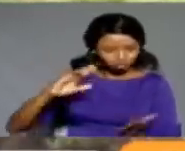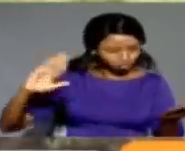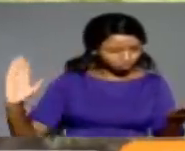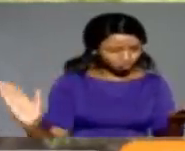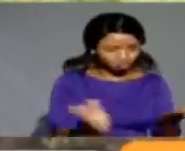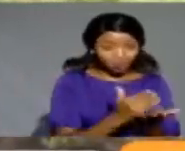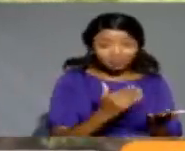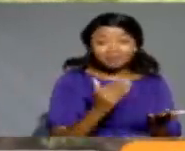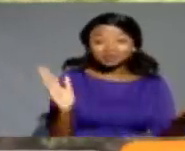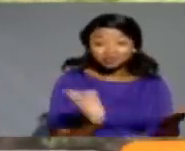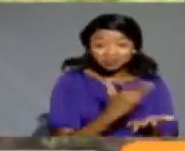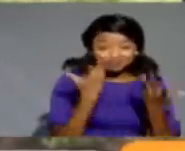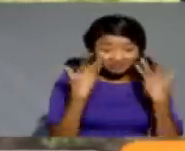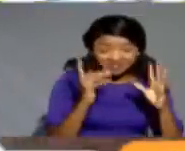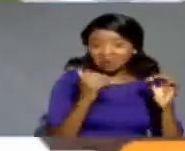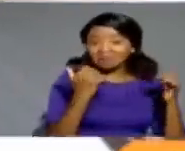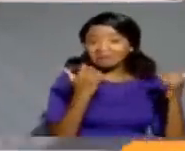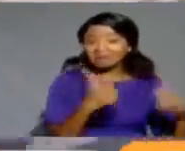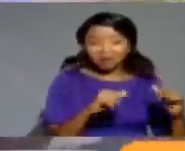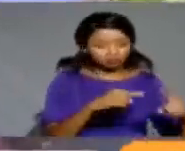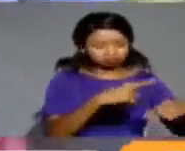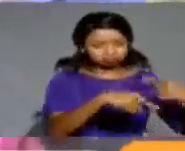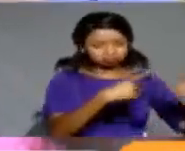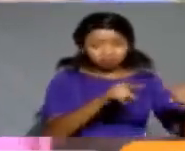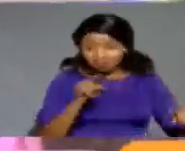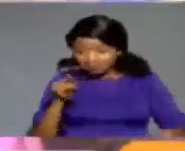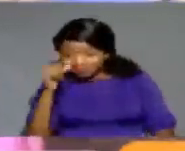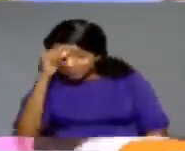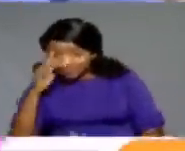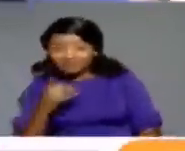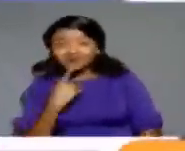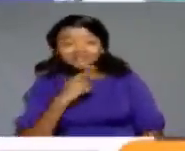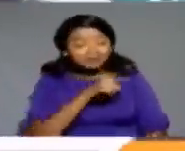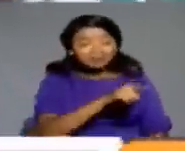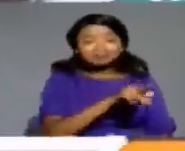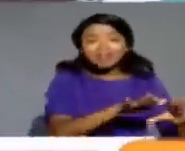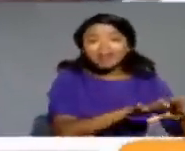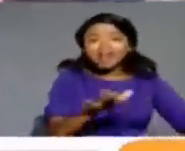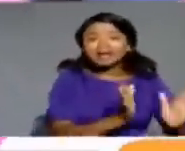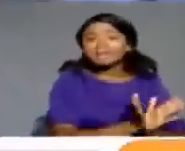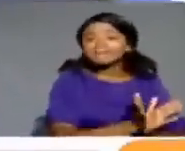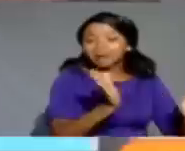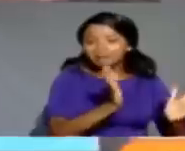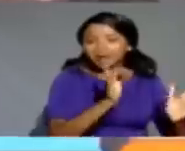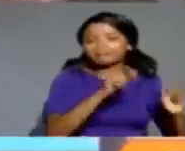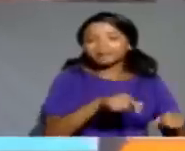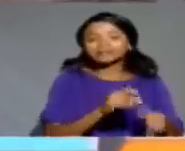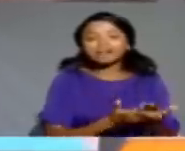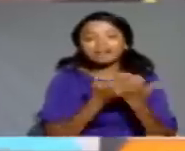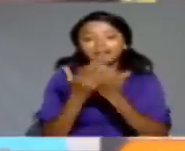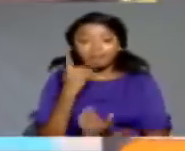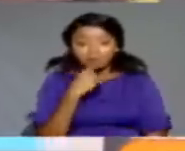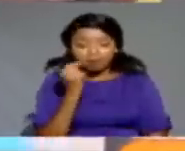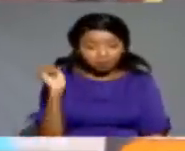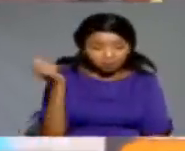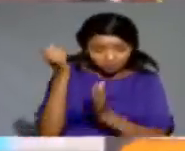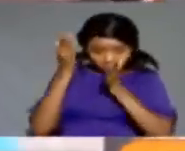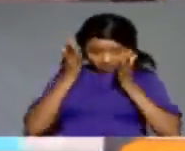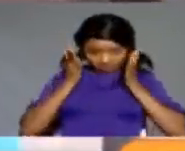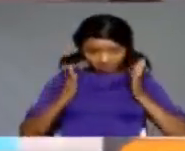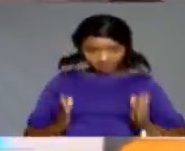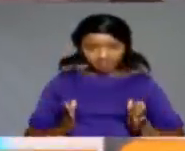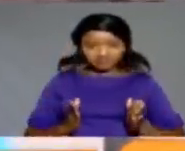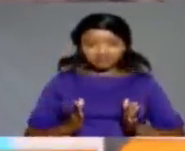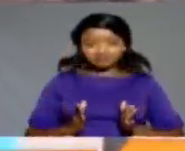still continues, with Governor Sang insisting that public land should benefit Kenyans and not individuals. The economic activity ya watu hawa